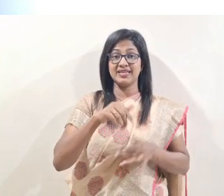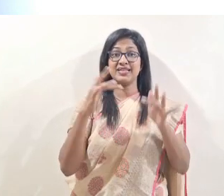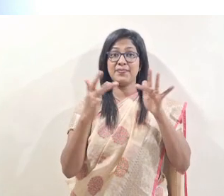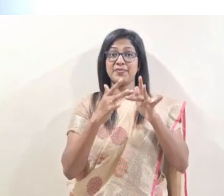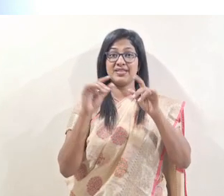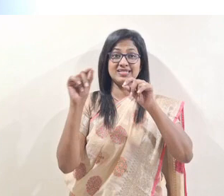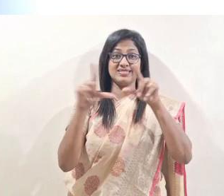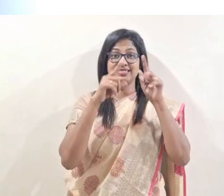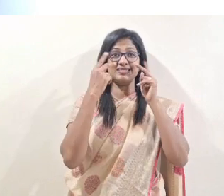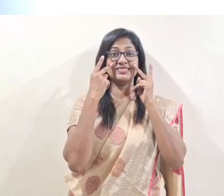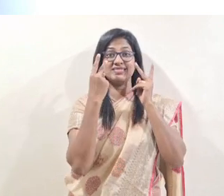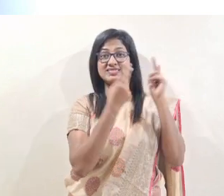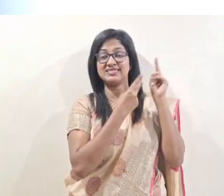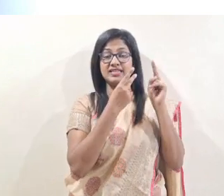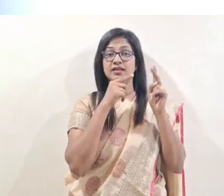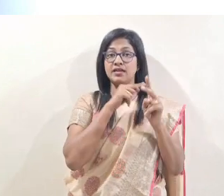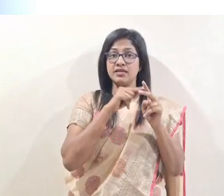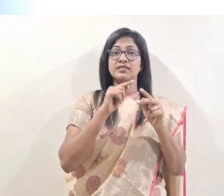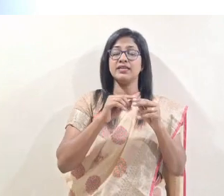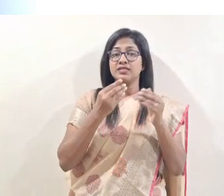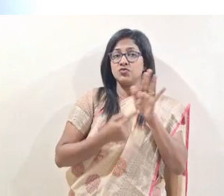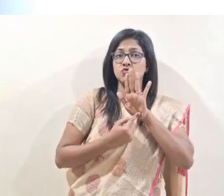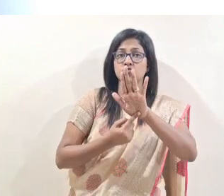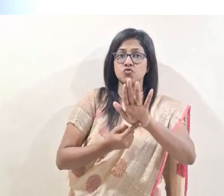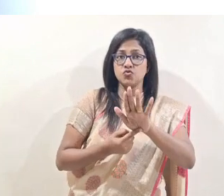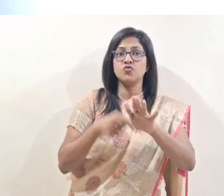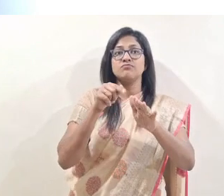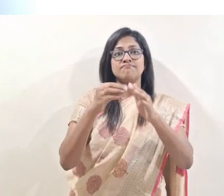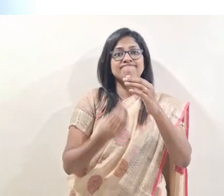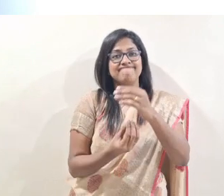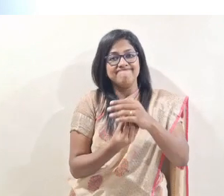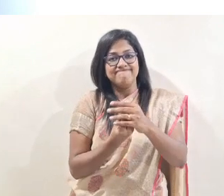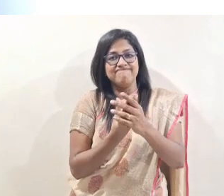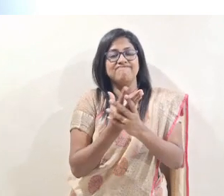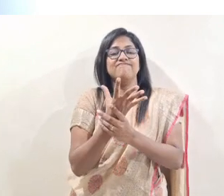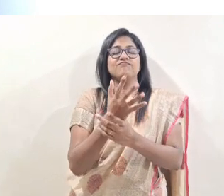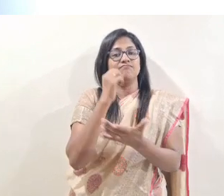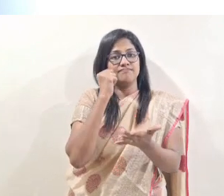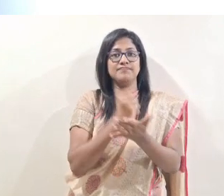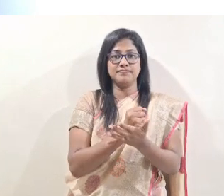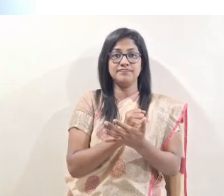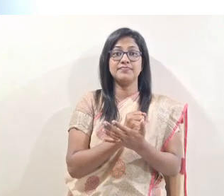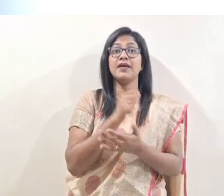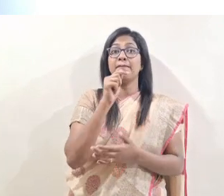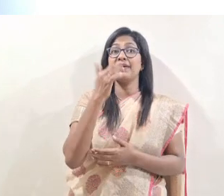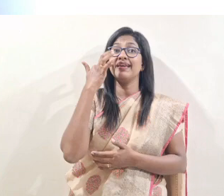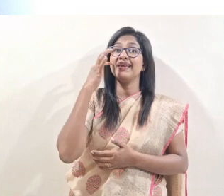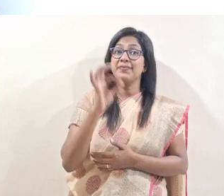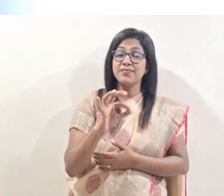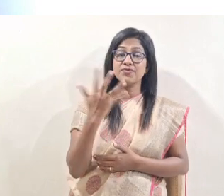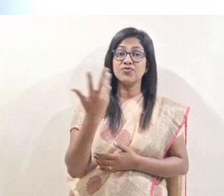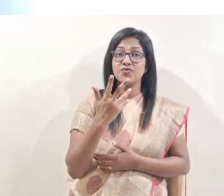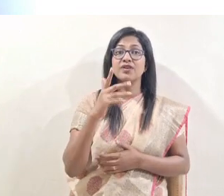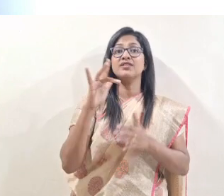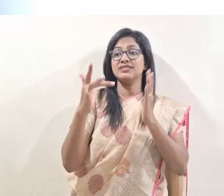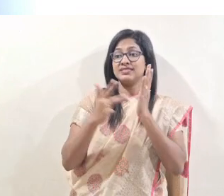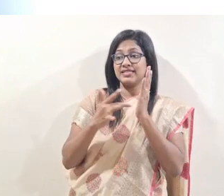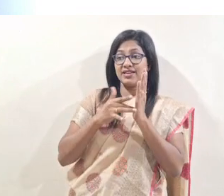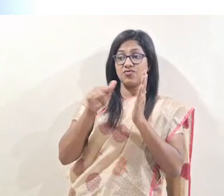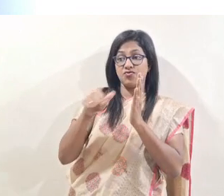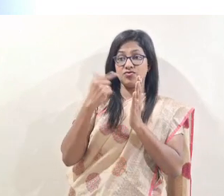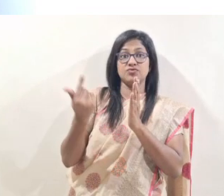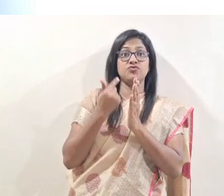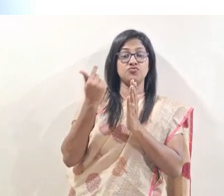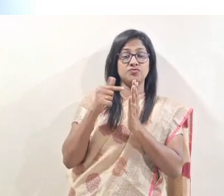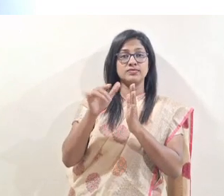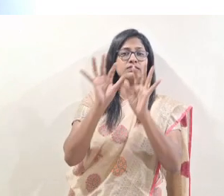of the slide is only to establish that there has to be an evolution, but the key here is to go for a technology which is